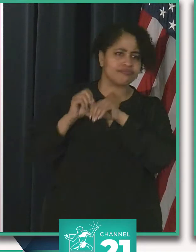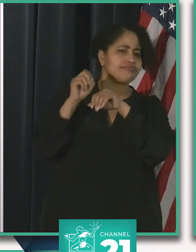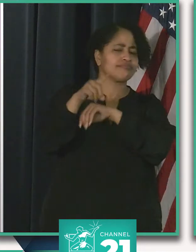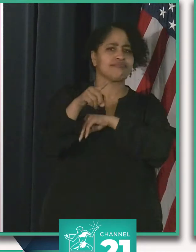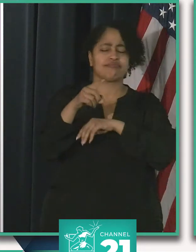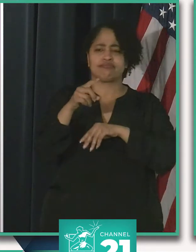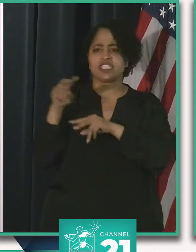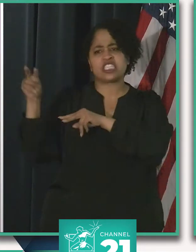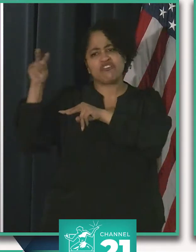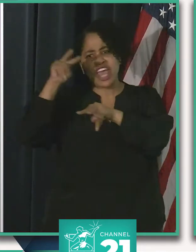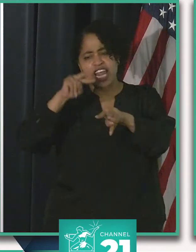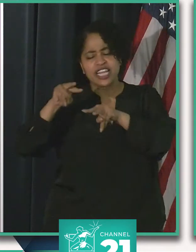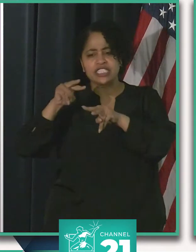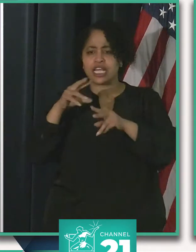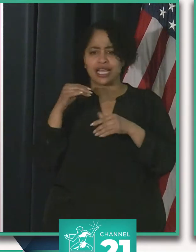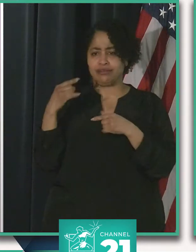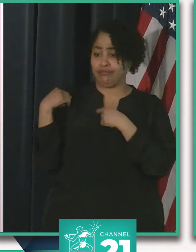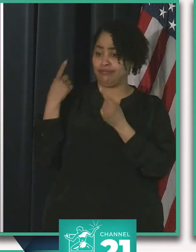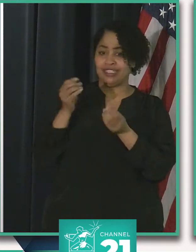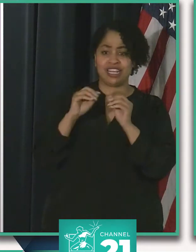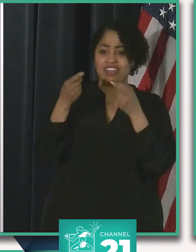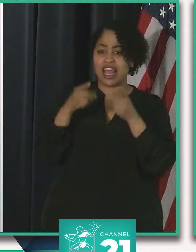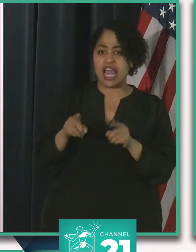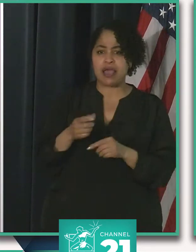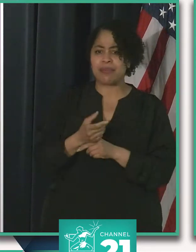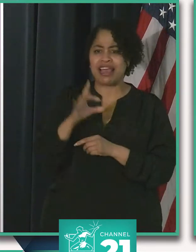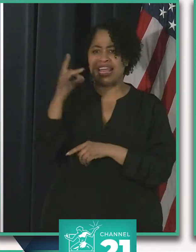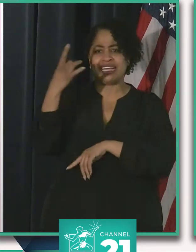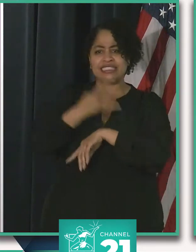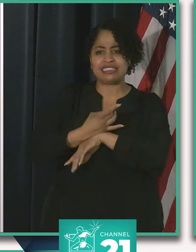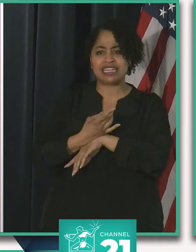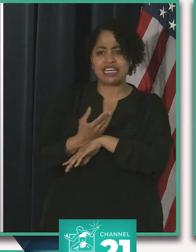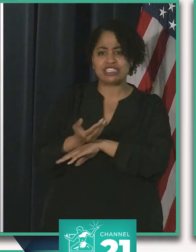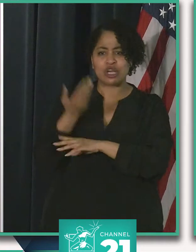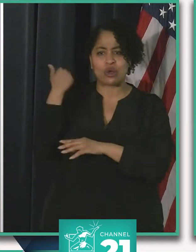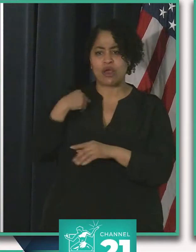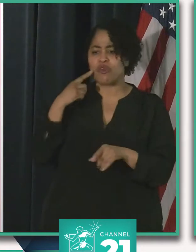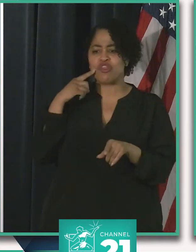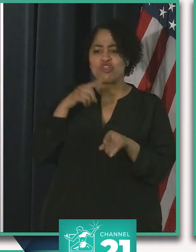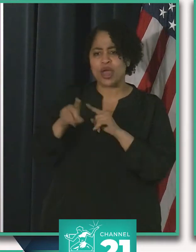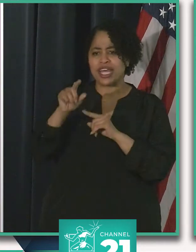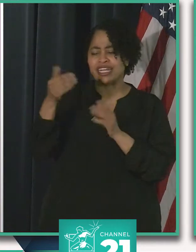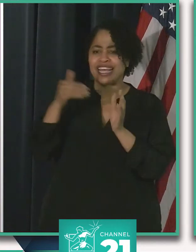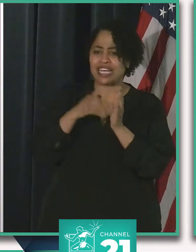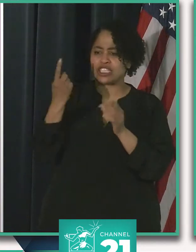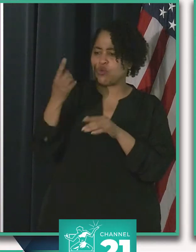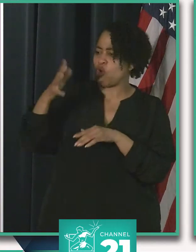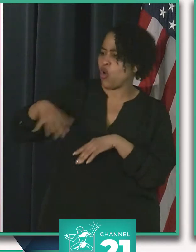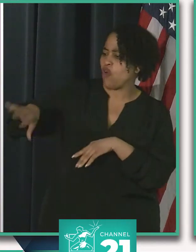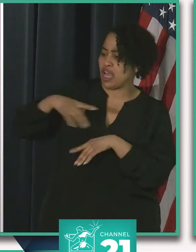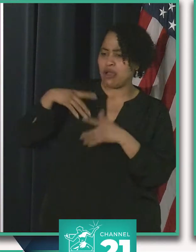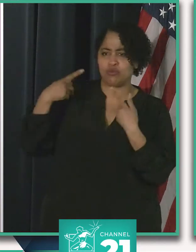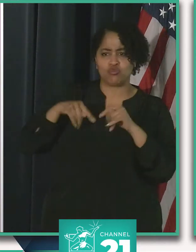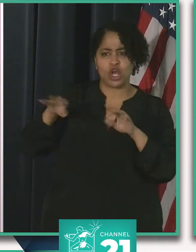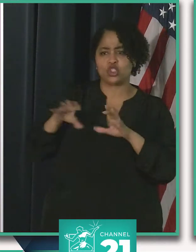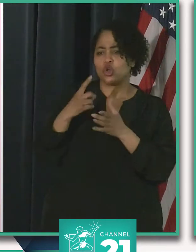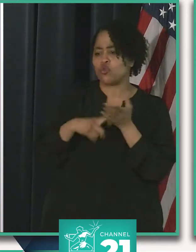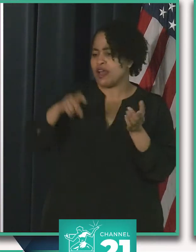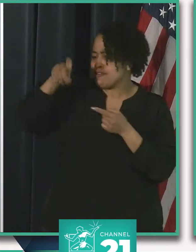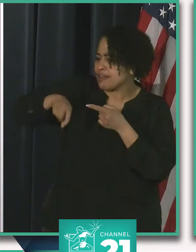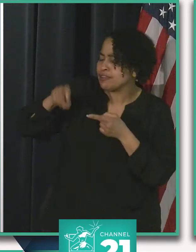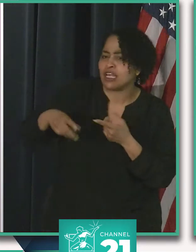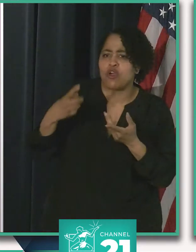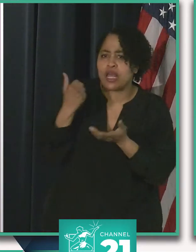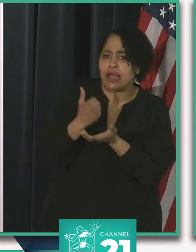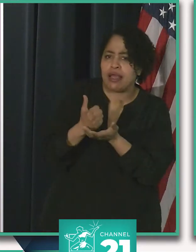police, and to this day, nothing has happened. 8 days ago, I was threatened again by someone over here. I'm trying to do what's necessary to make